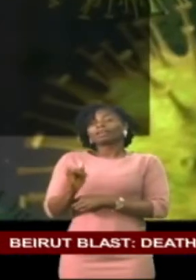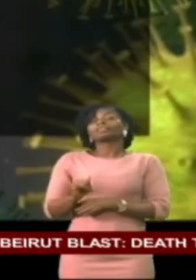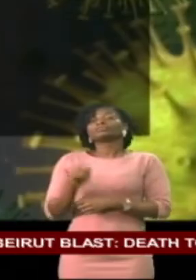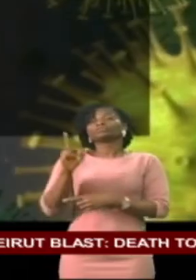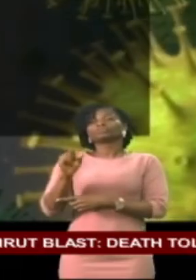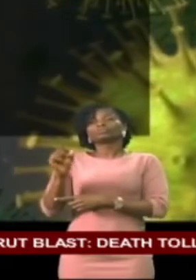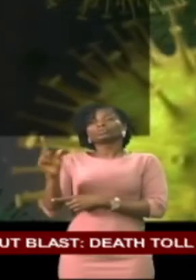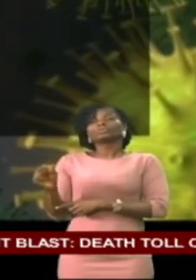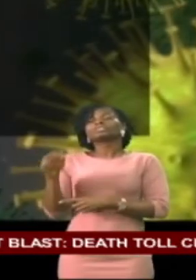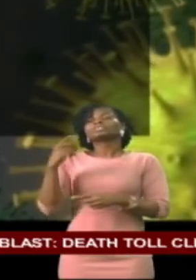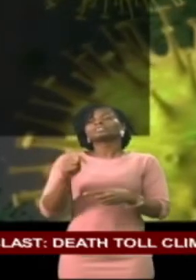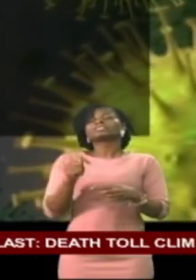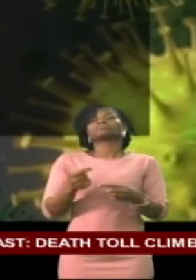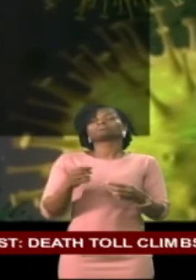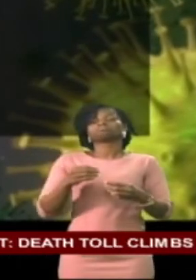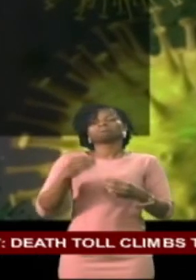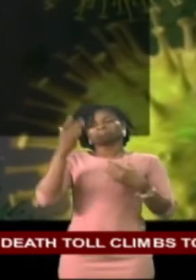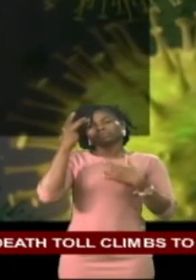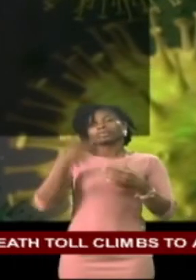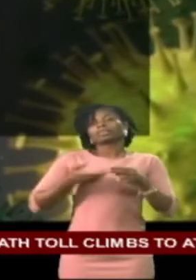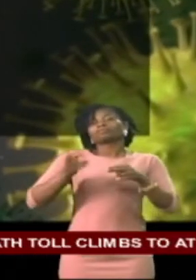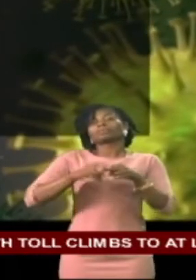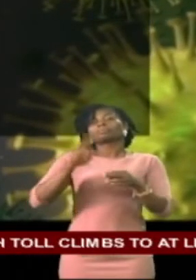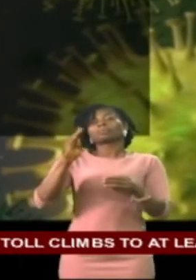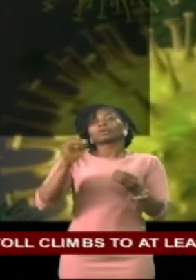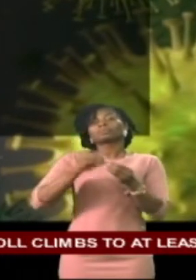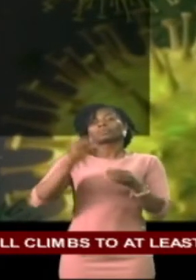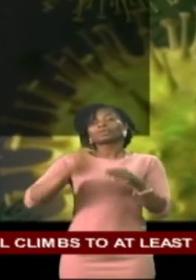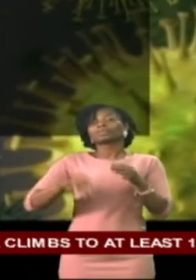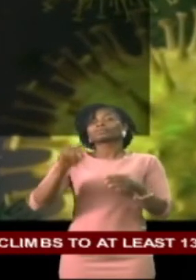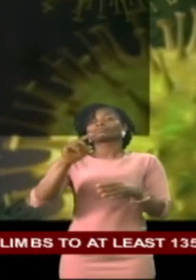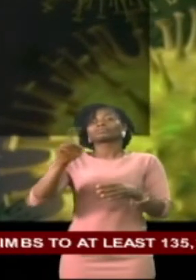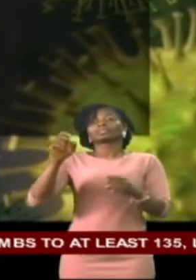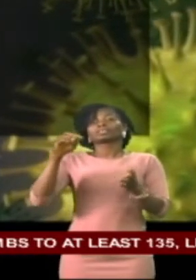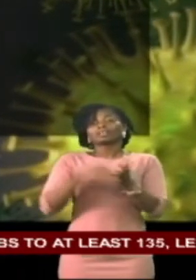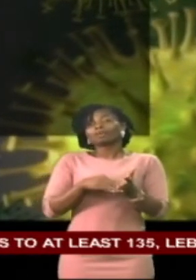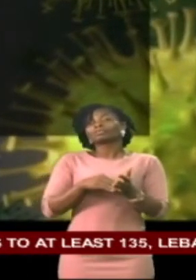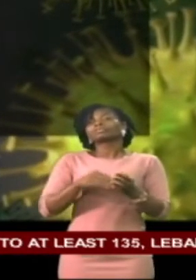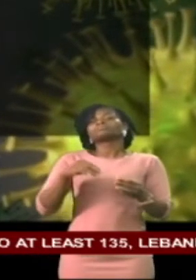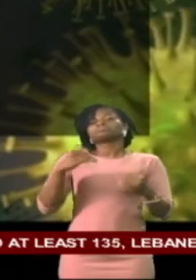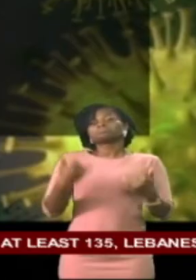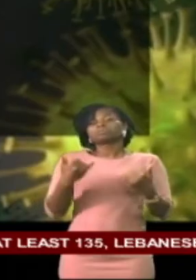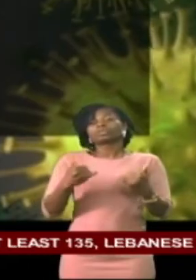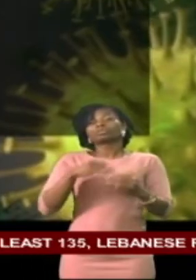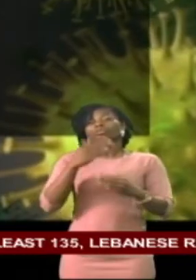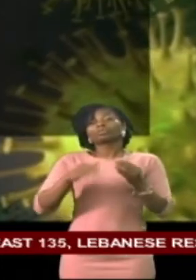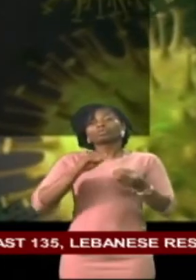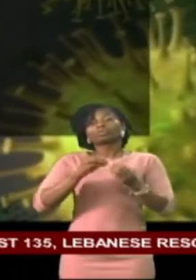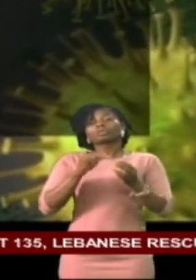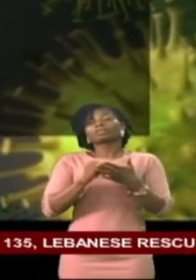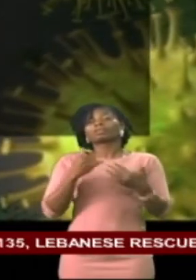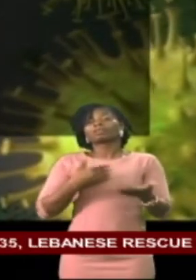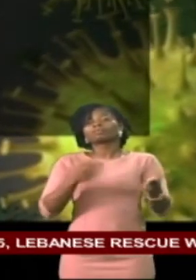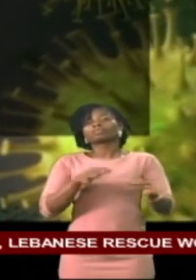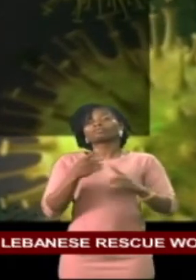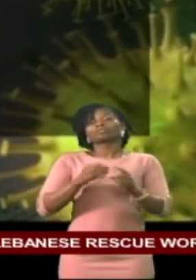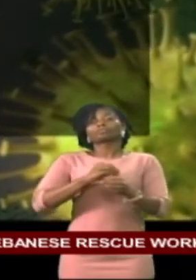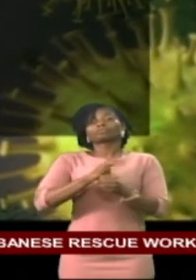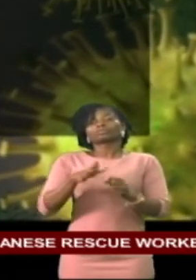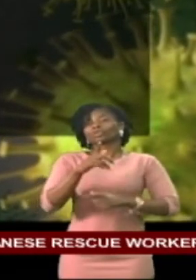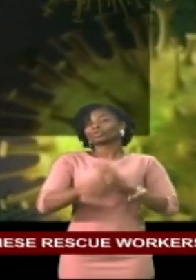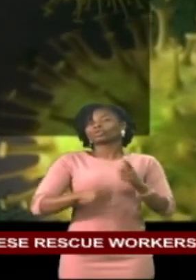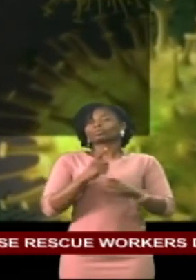death toll has increased by more than 100,000. Currently, the total number of persons who have died from COVID-19